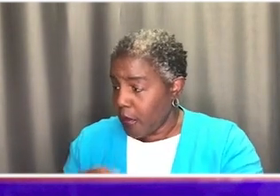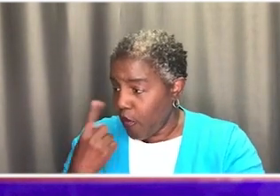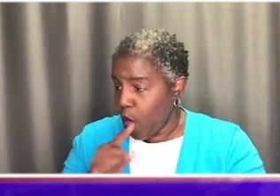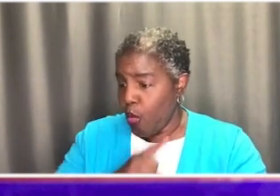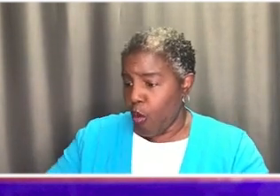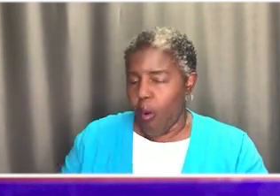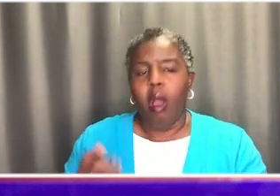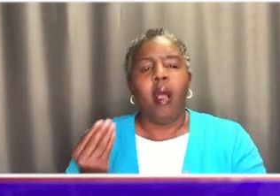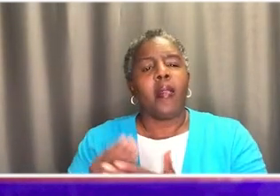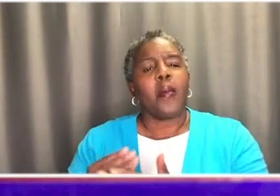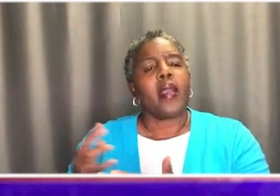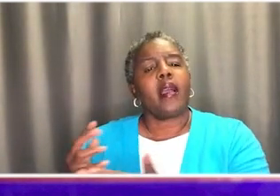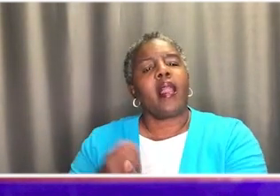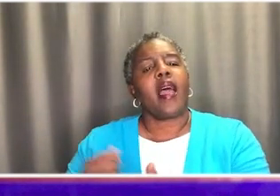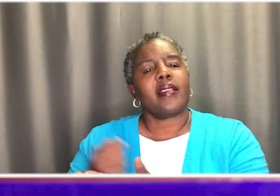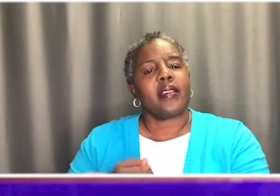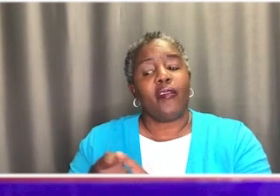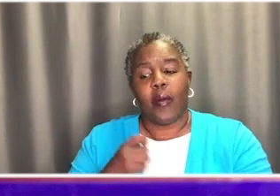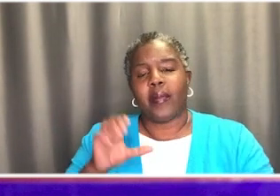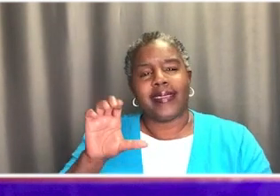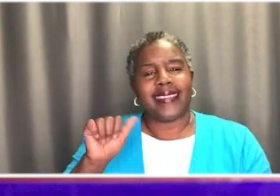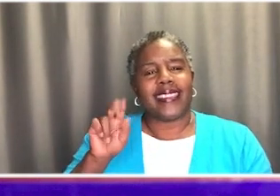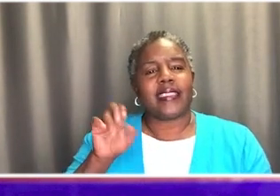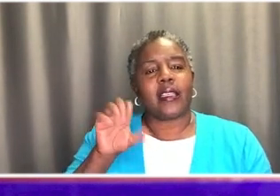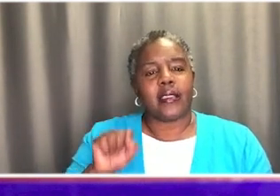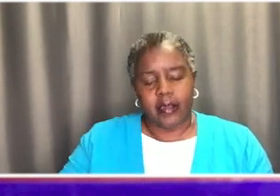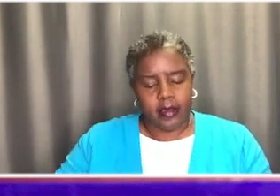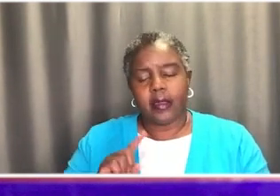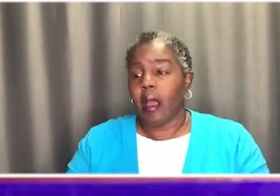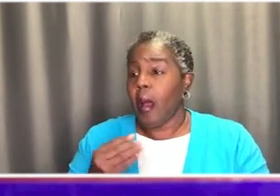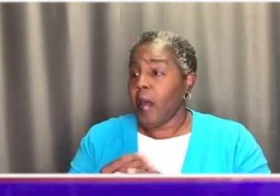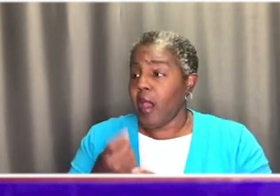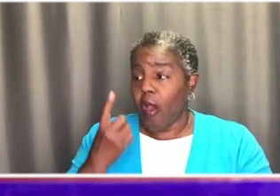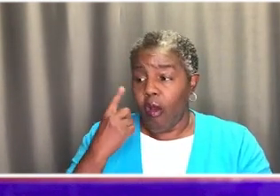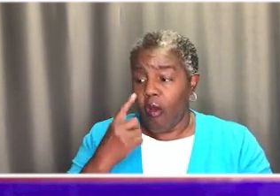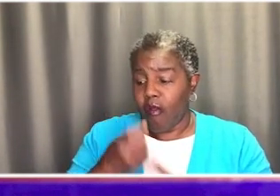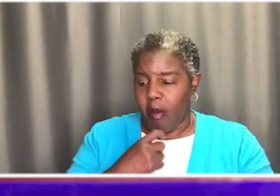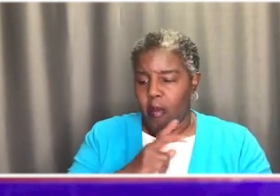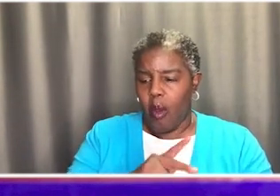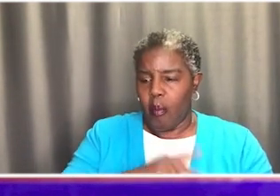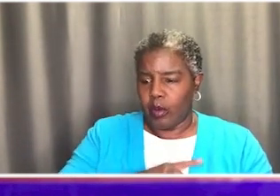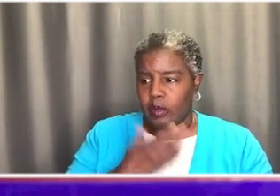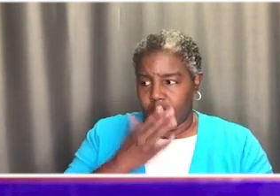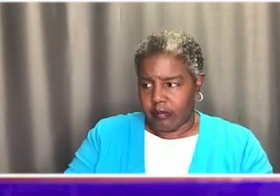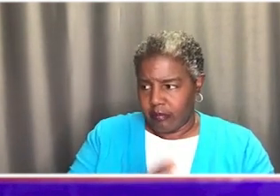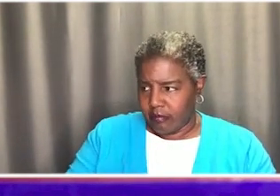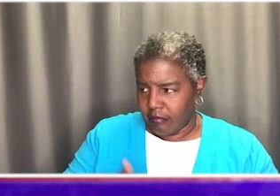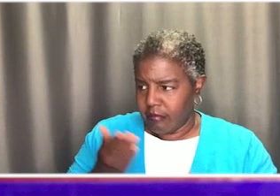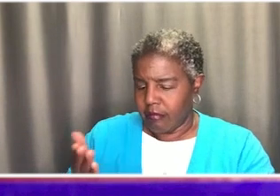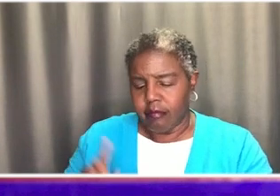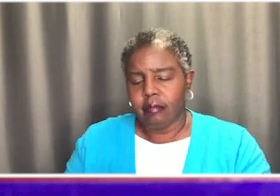The money collected in the census, the money received for personal vows, and the money